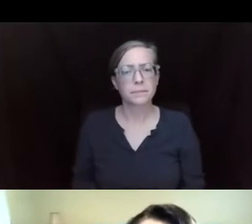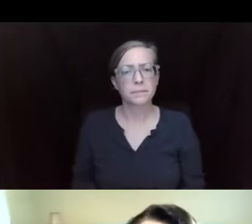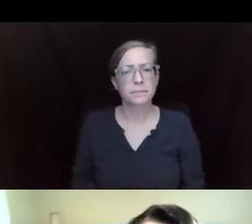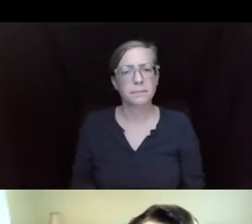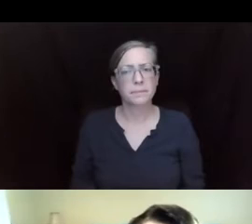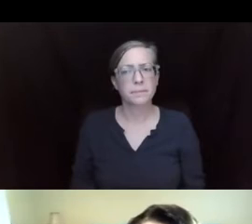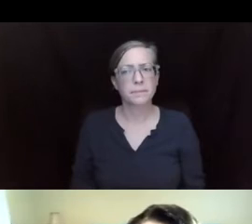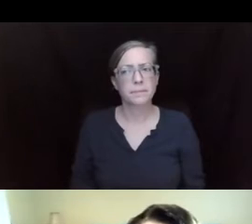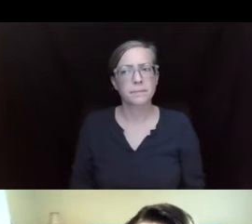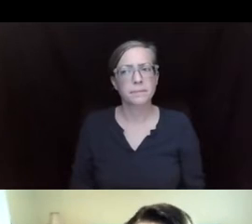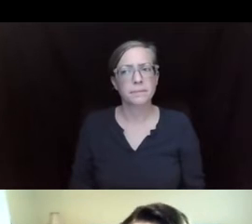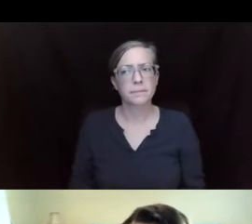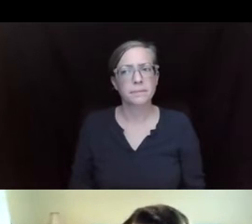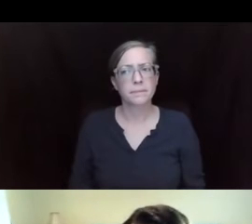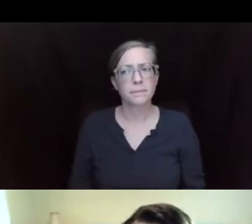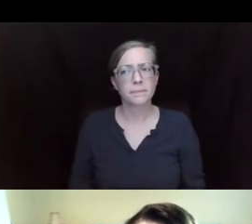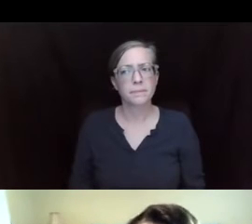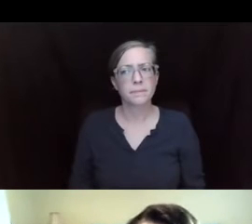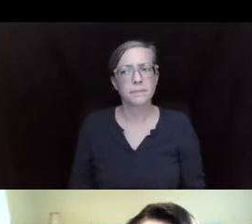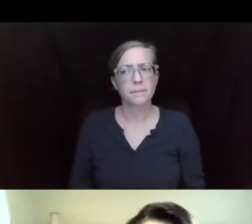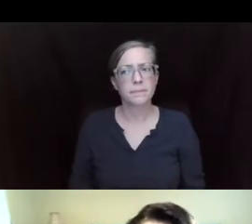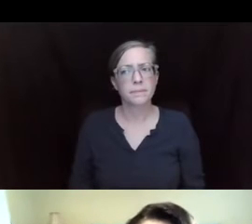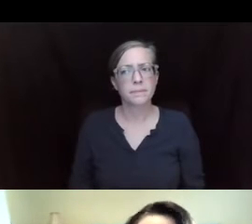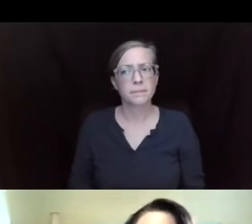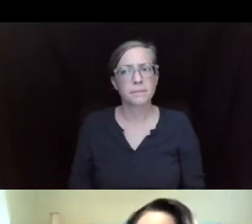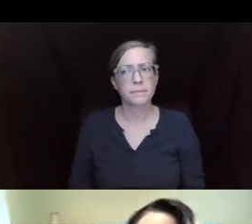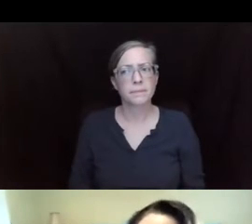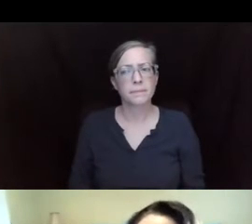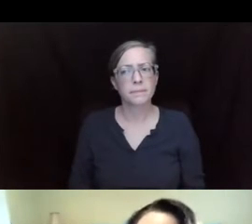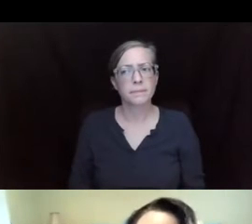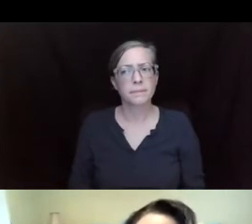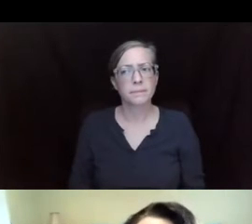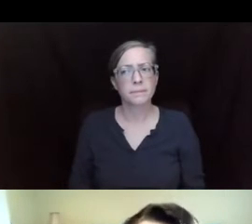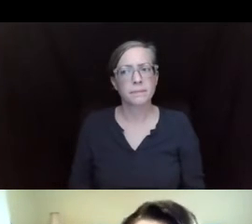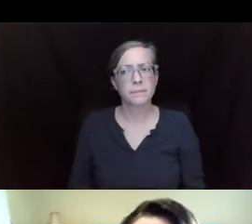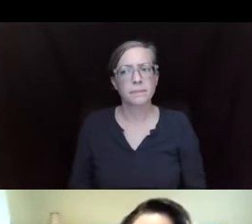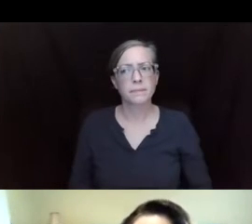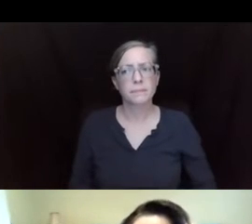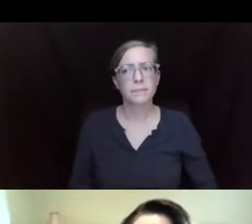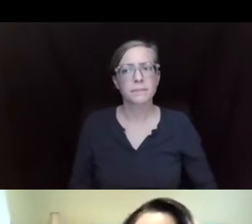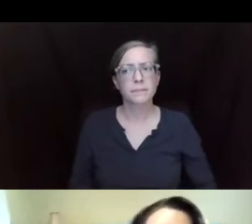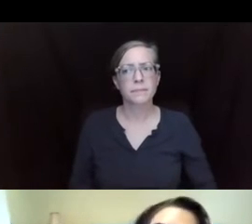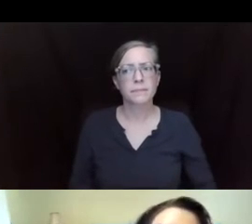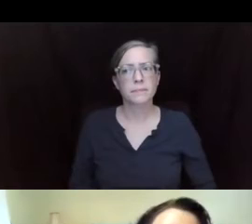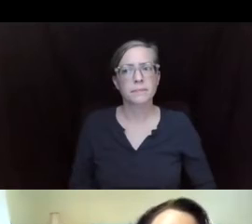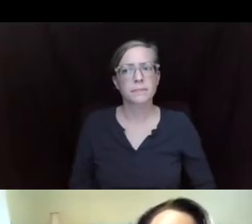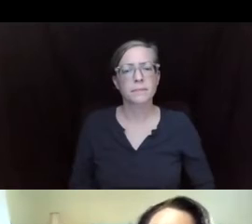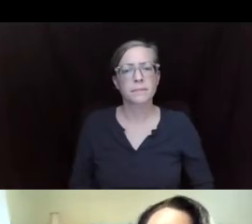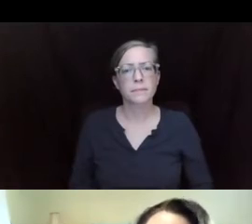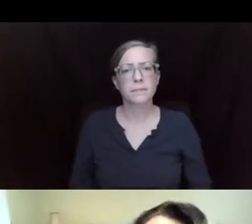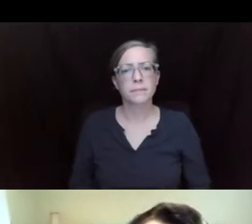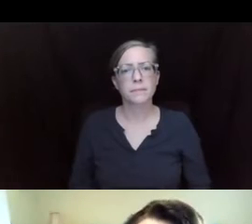the experimental results. And we were scratching our heads, and then we thought, maybe we have Joule heating in the system, maybe we have